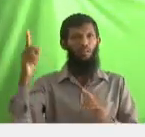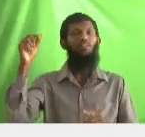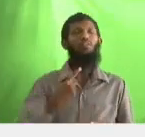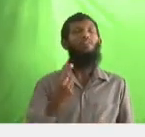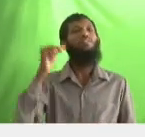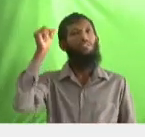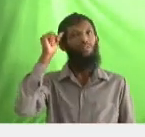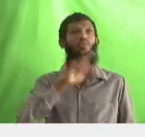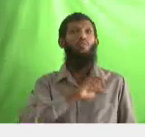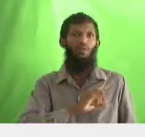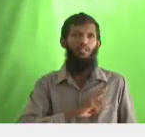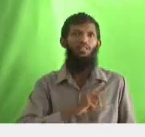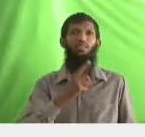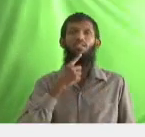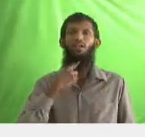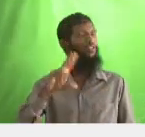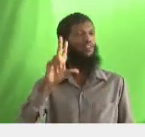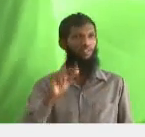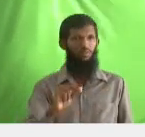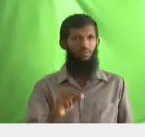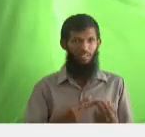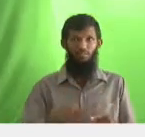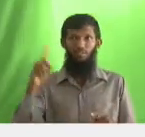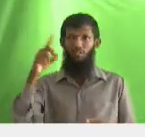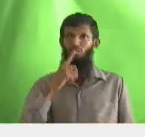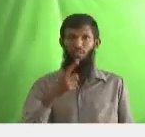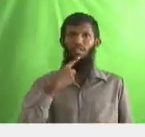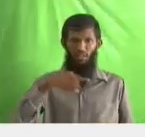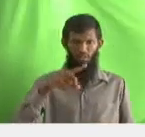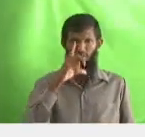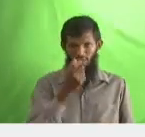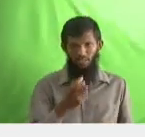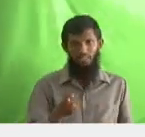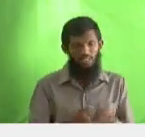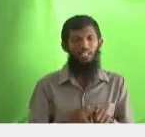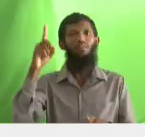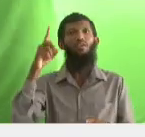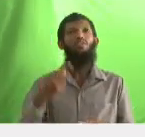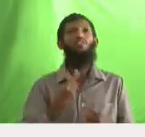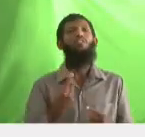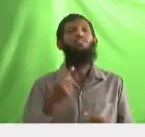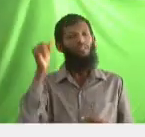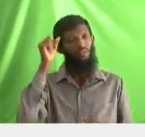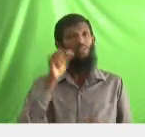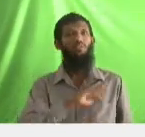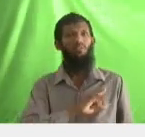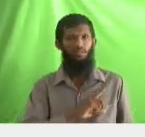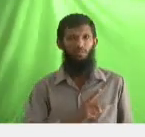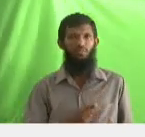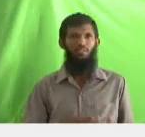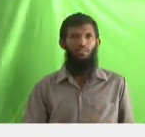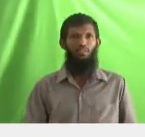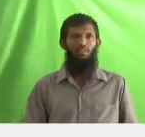is halal, it is because He knows the purity of it. And this is why the Almighty tells